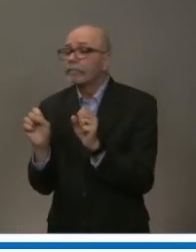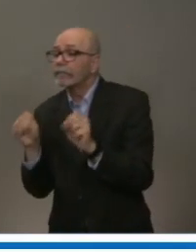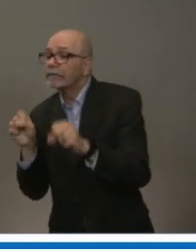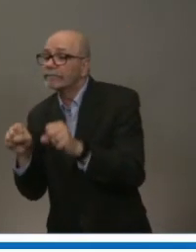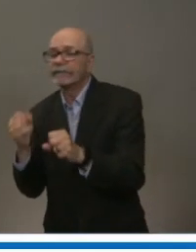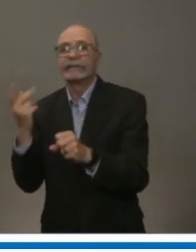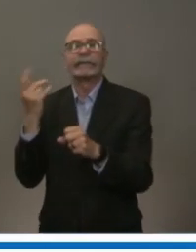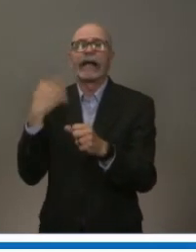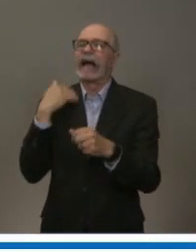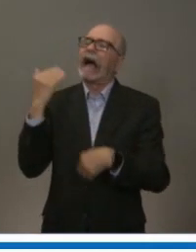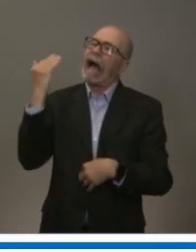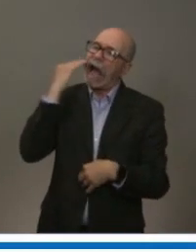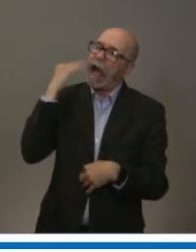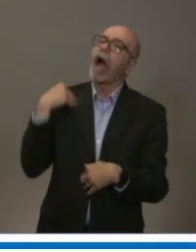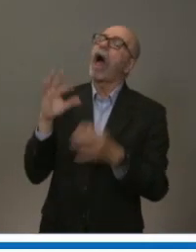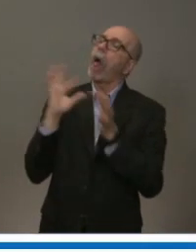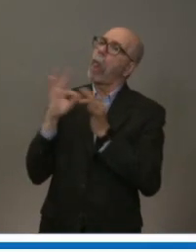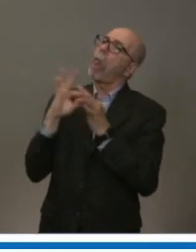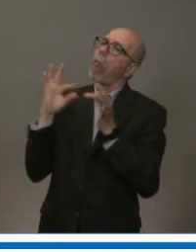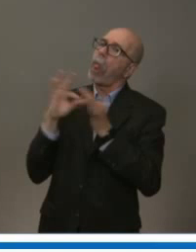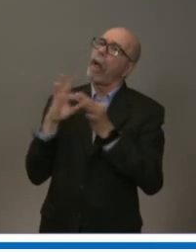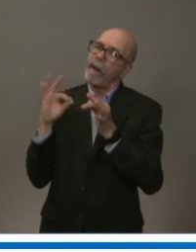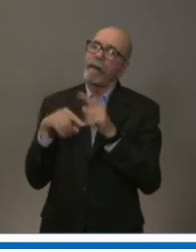have a low threshold of testing people,